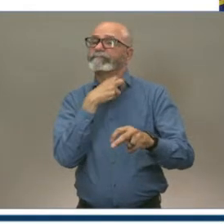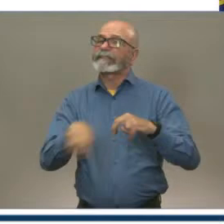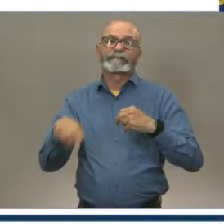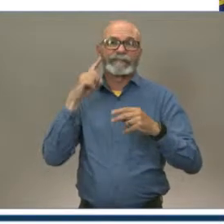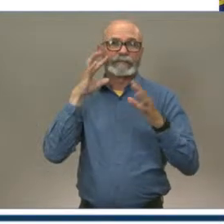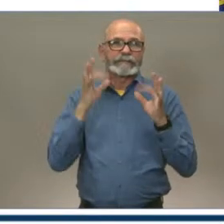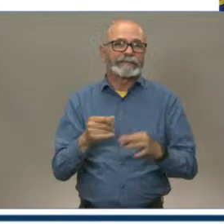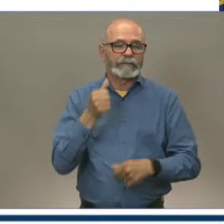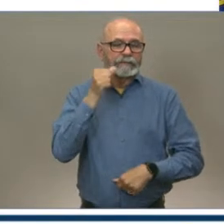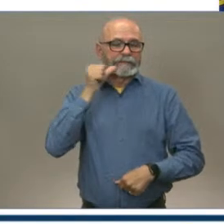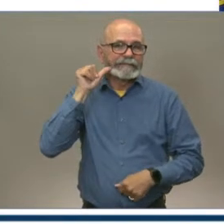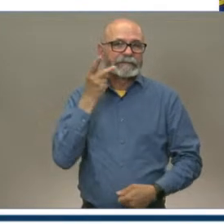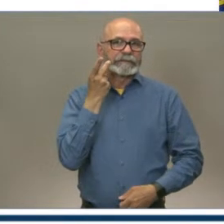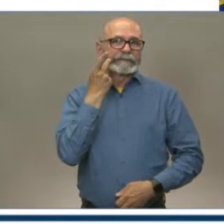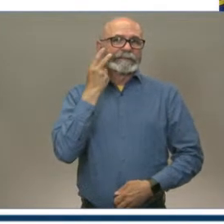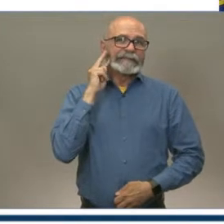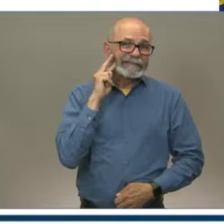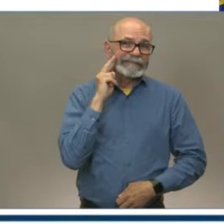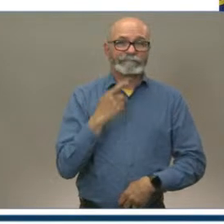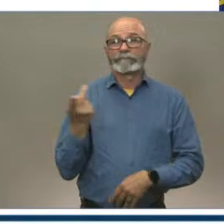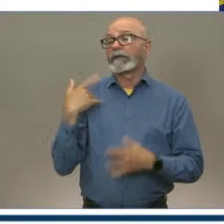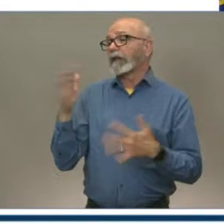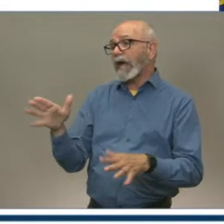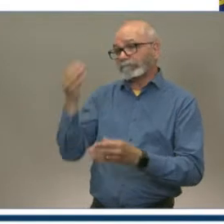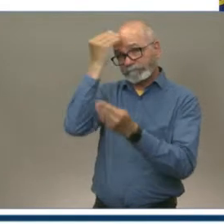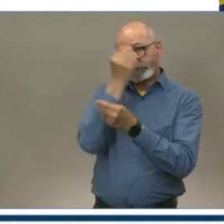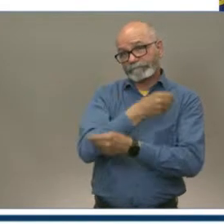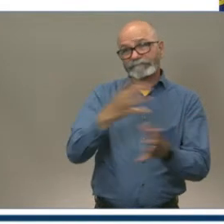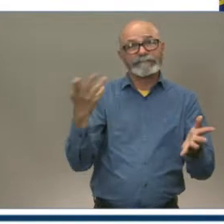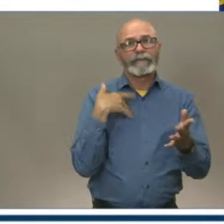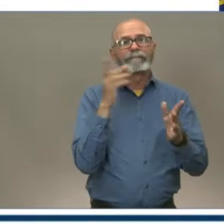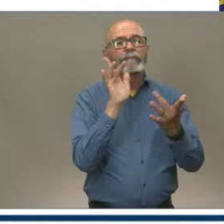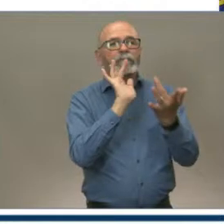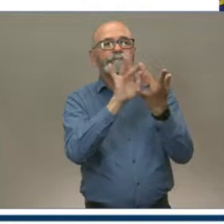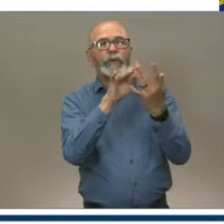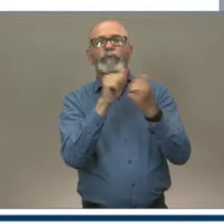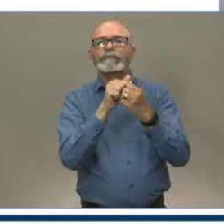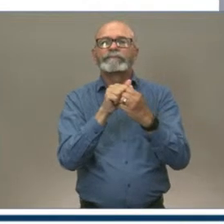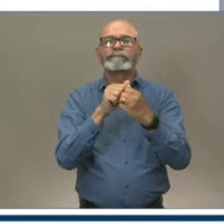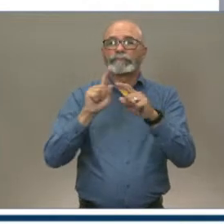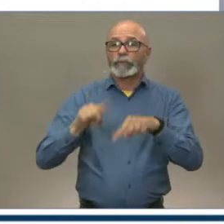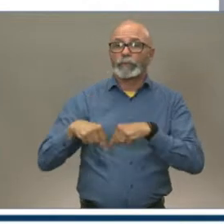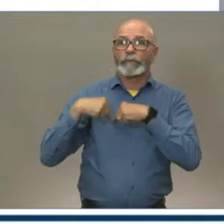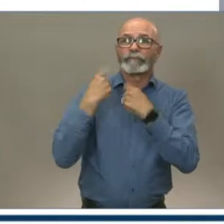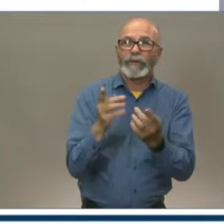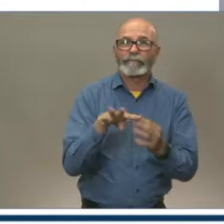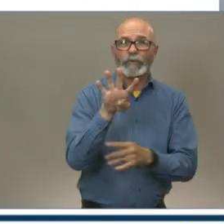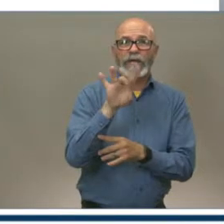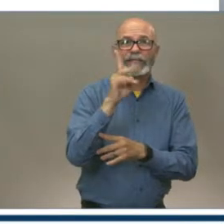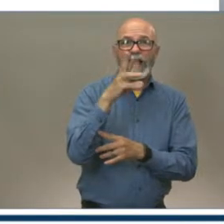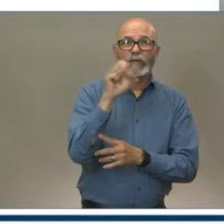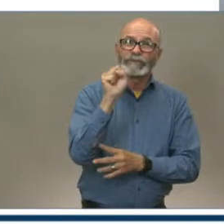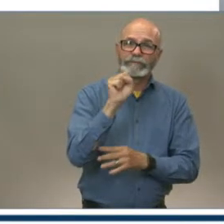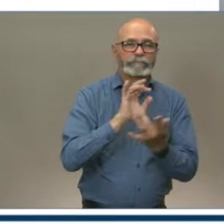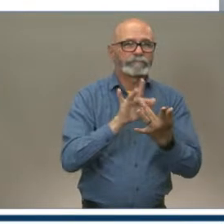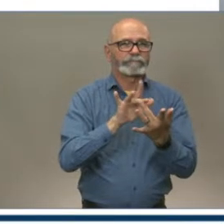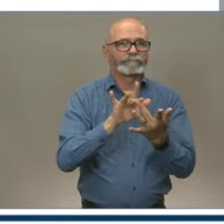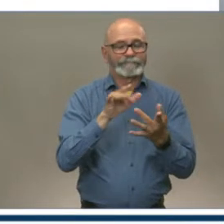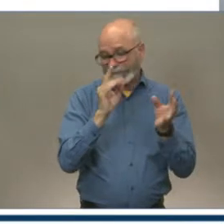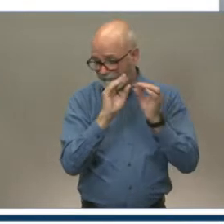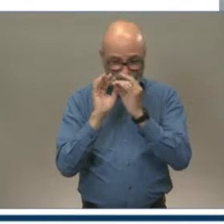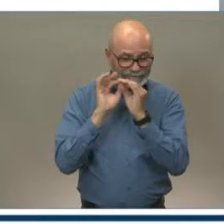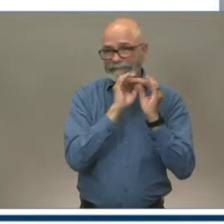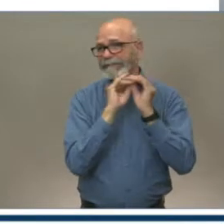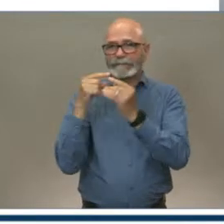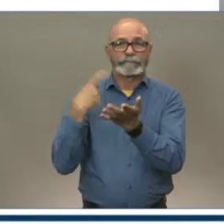and I have been on some daily phone calls, especially over the last 48 hours, talking about the situation. We're